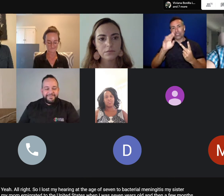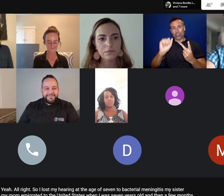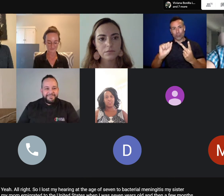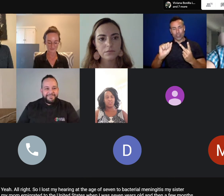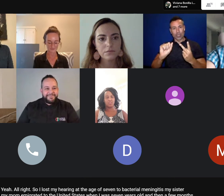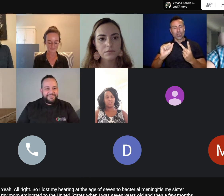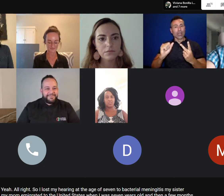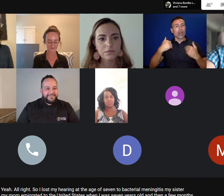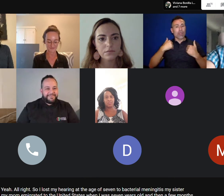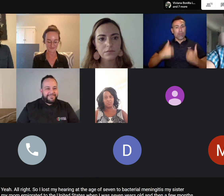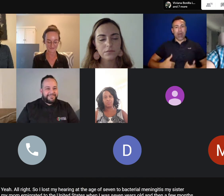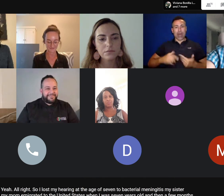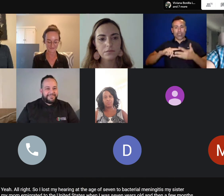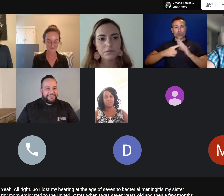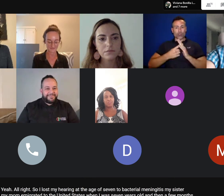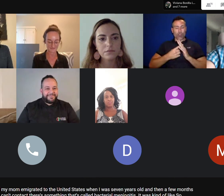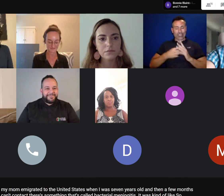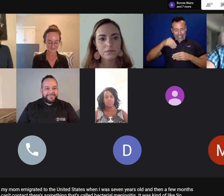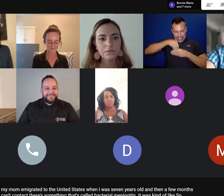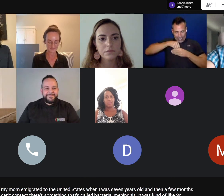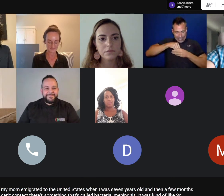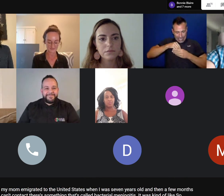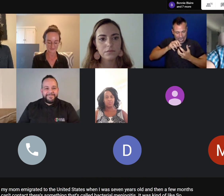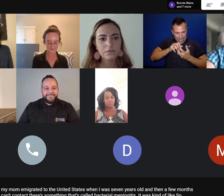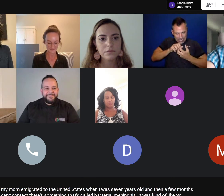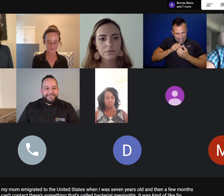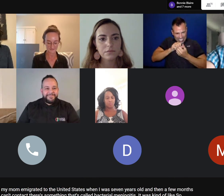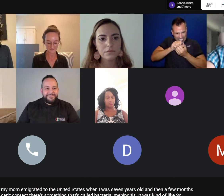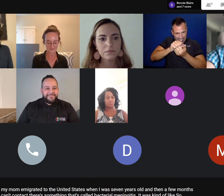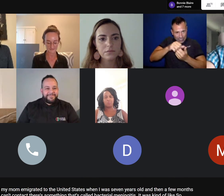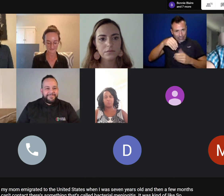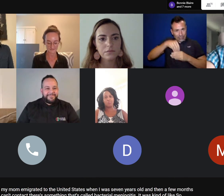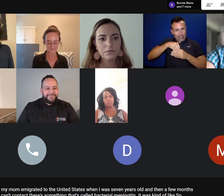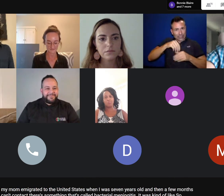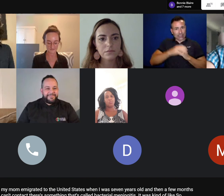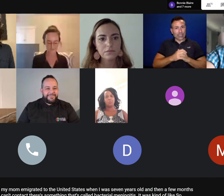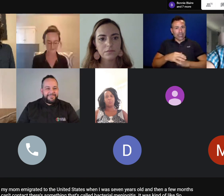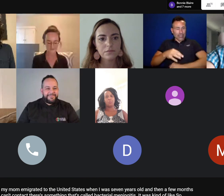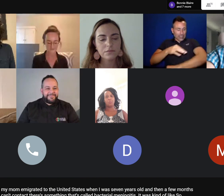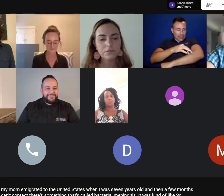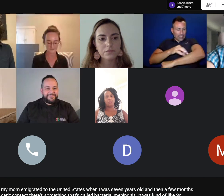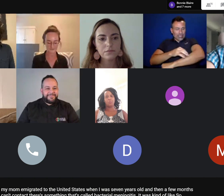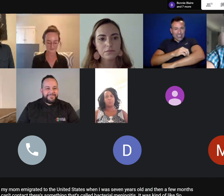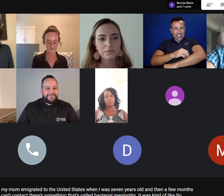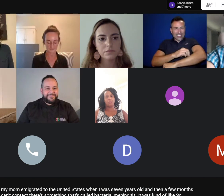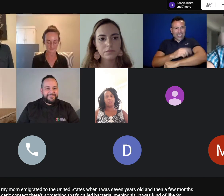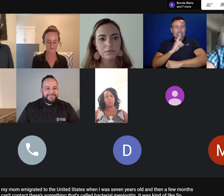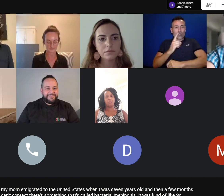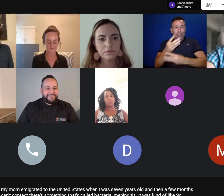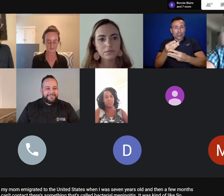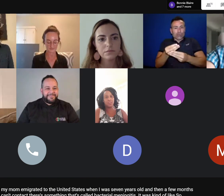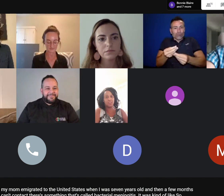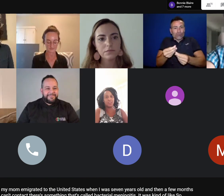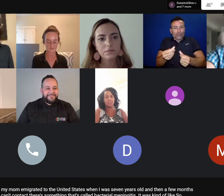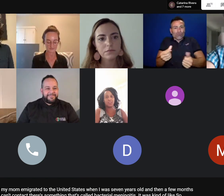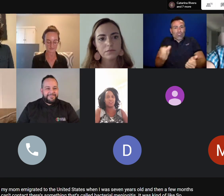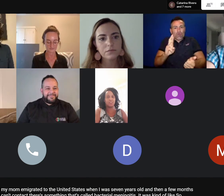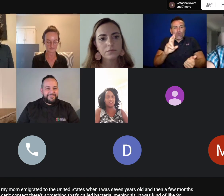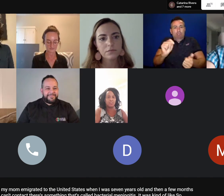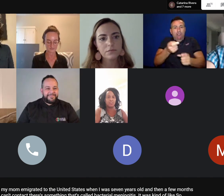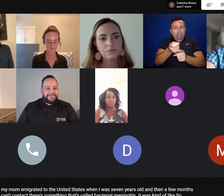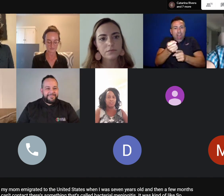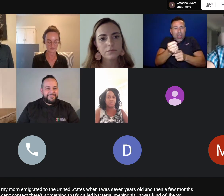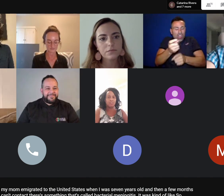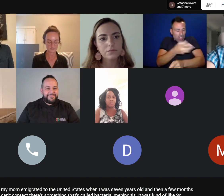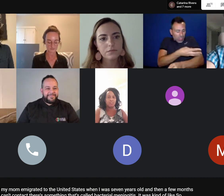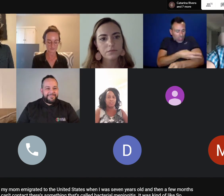attacking itself from the inside. Your skin just basically like rots away. And you,